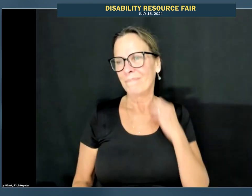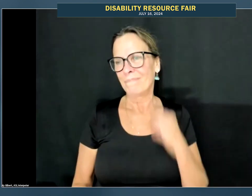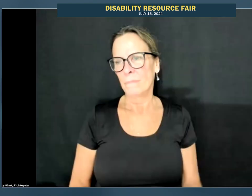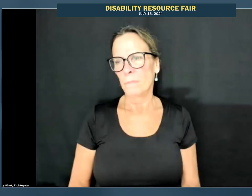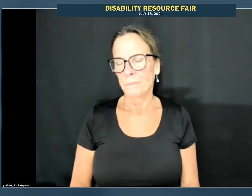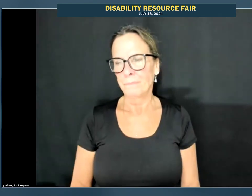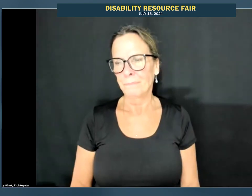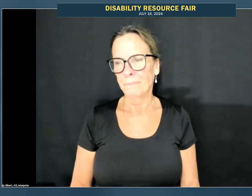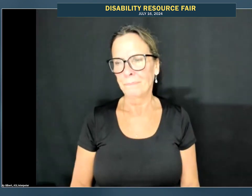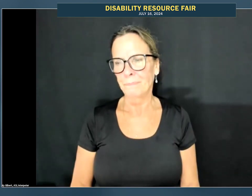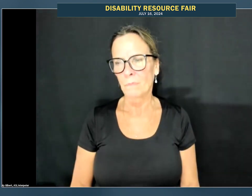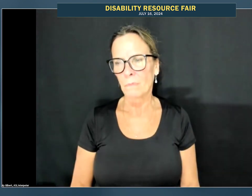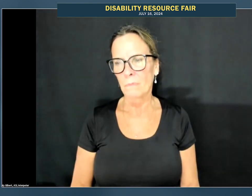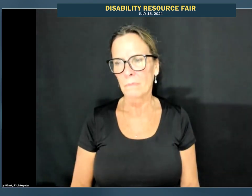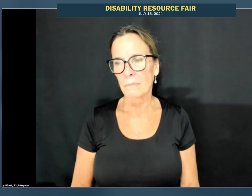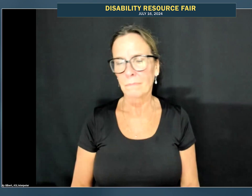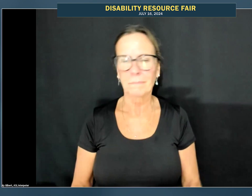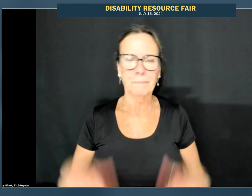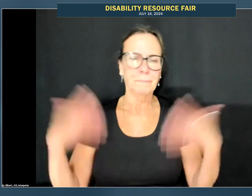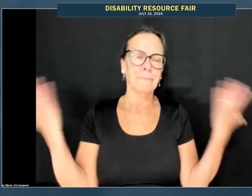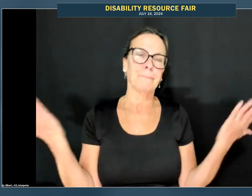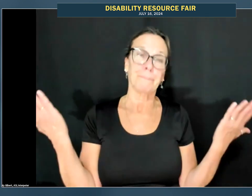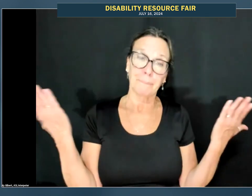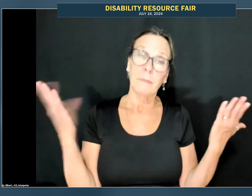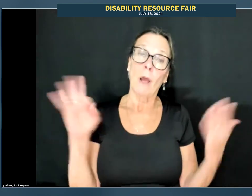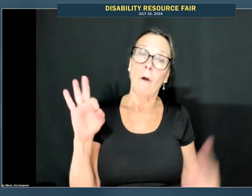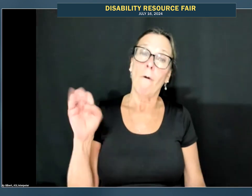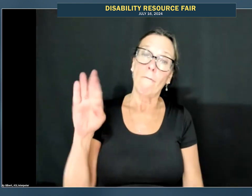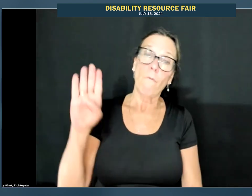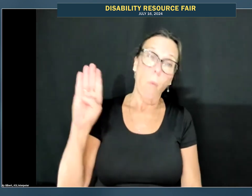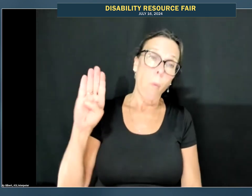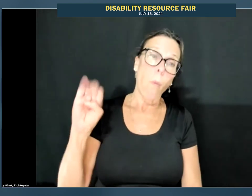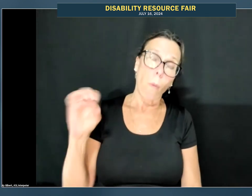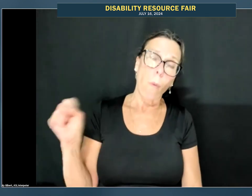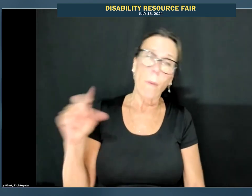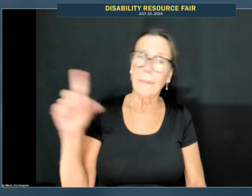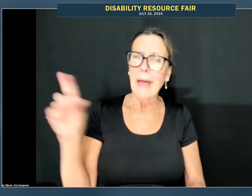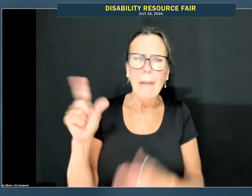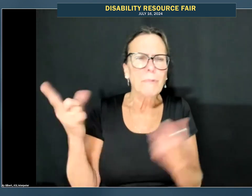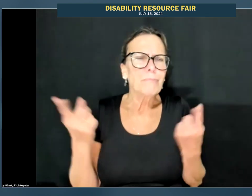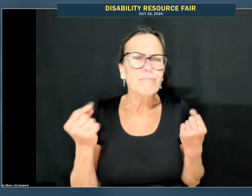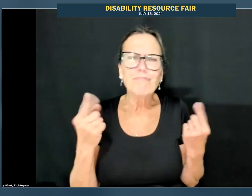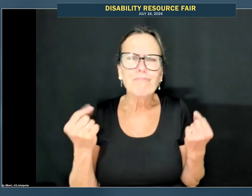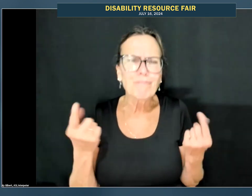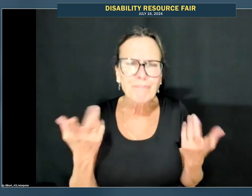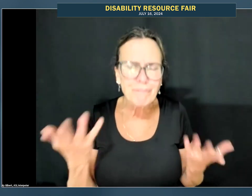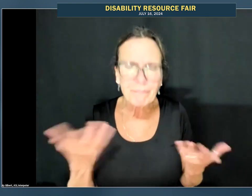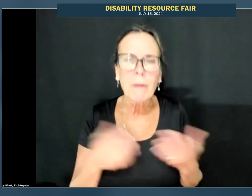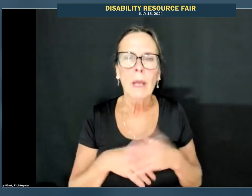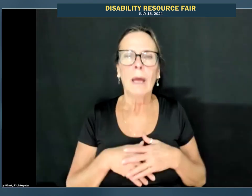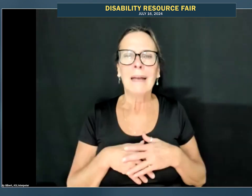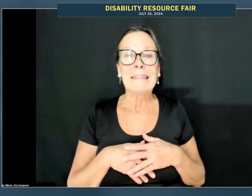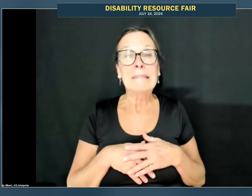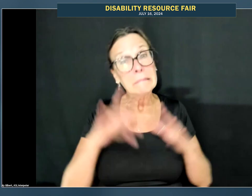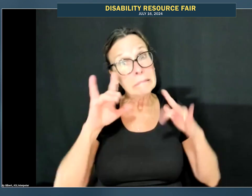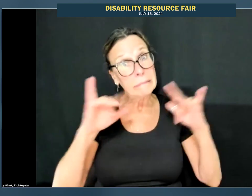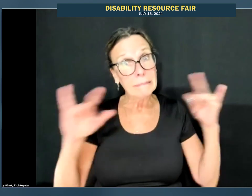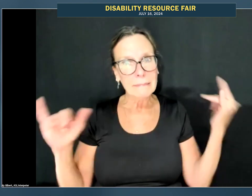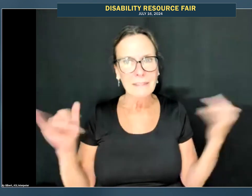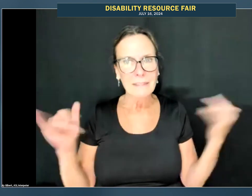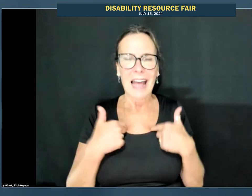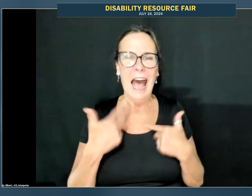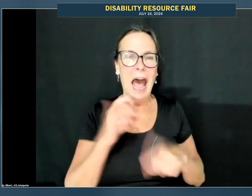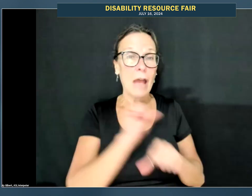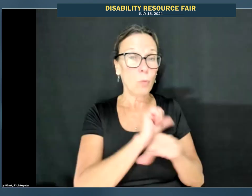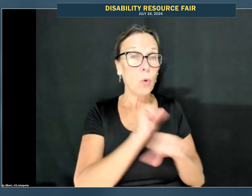So what does Forbes Library do that might be of interest here? And it's pretty vast in a way. I worked at the reference